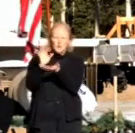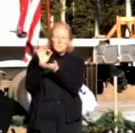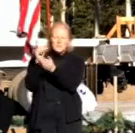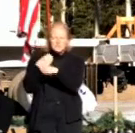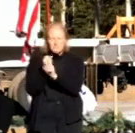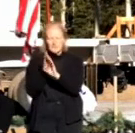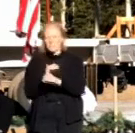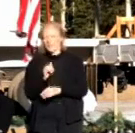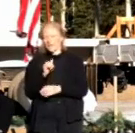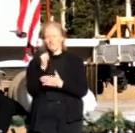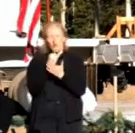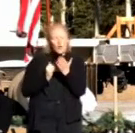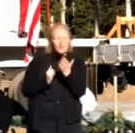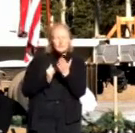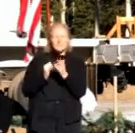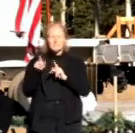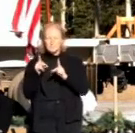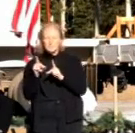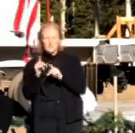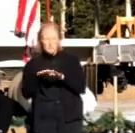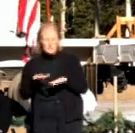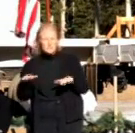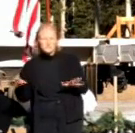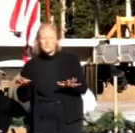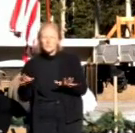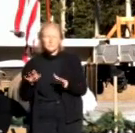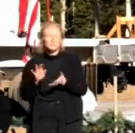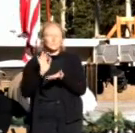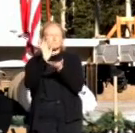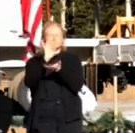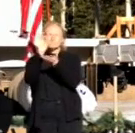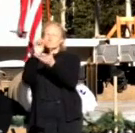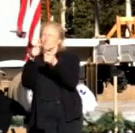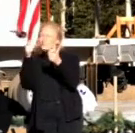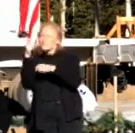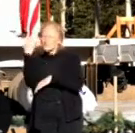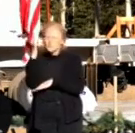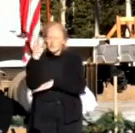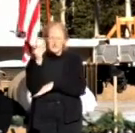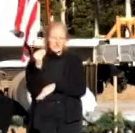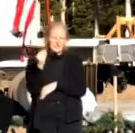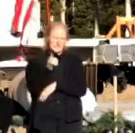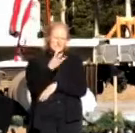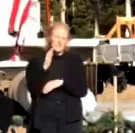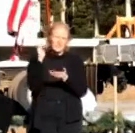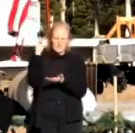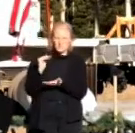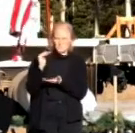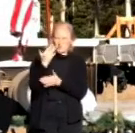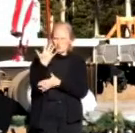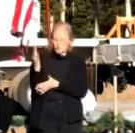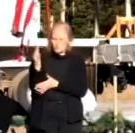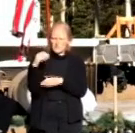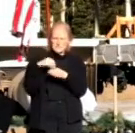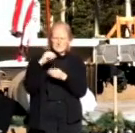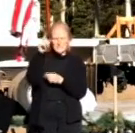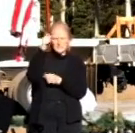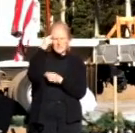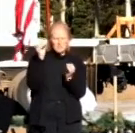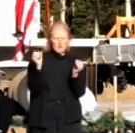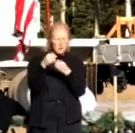school children, artists, and citizens will decorate the large tree, along with several smaller companion trees that will adorn government